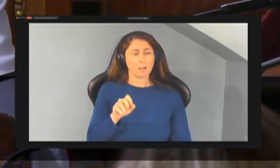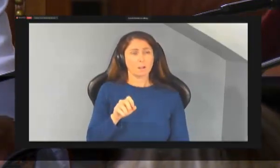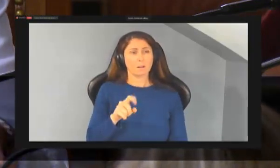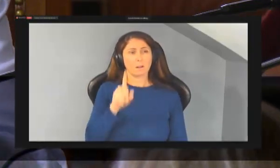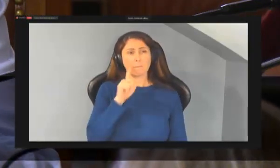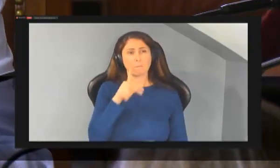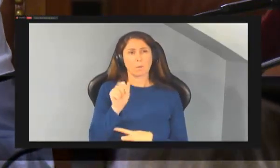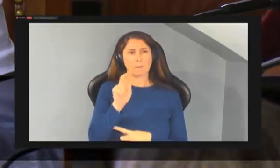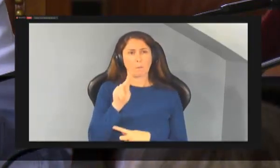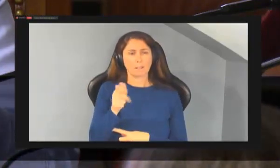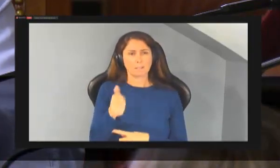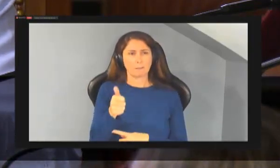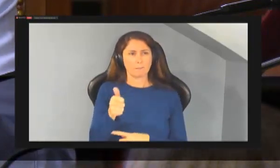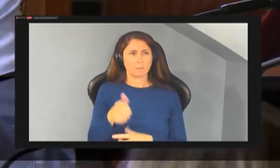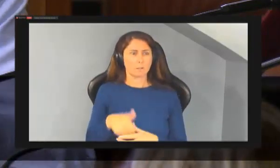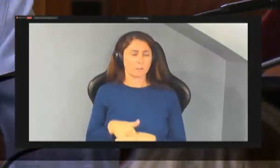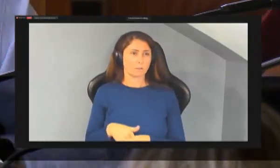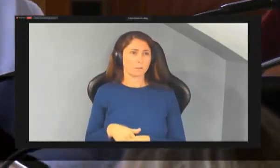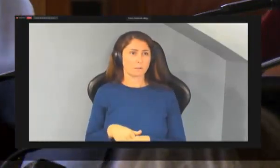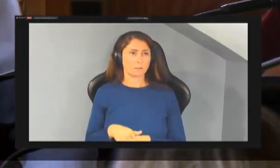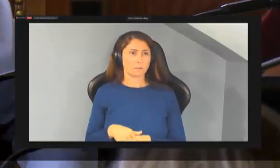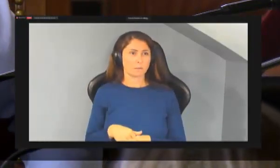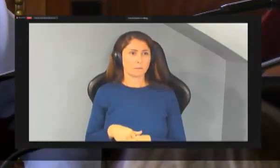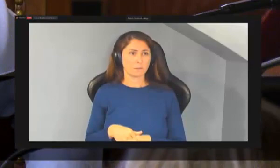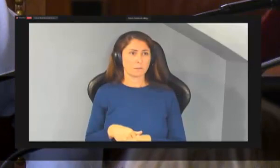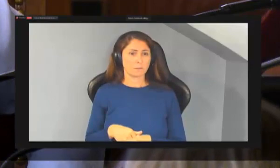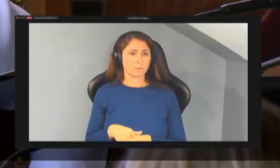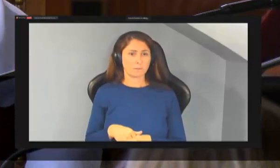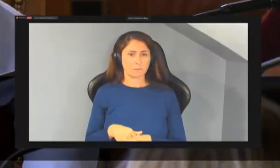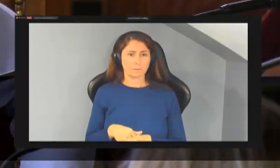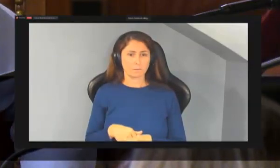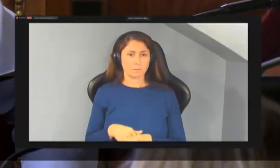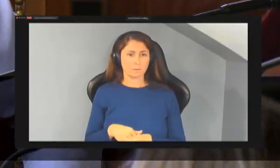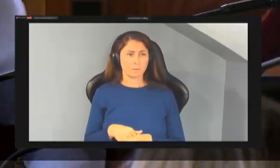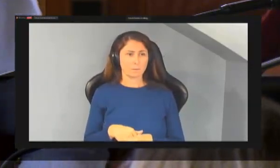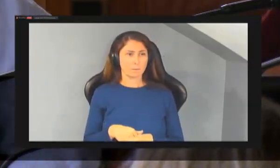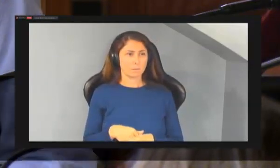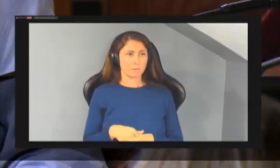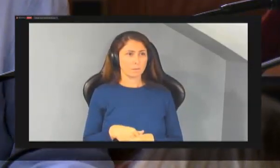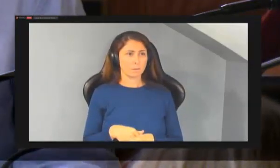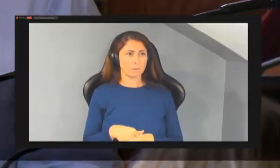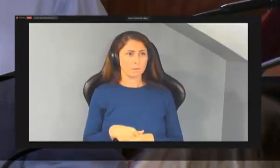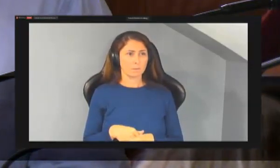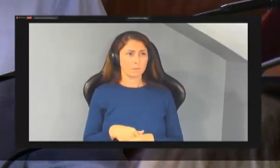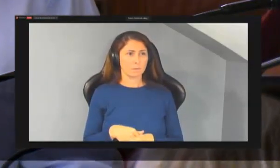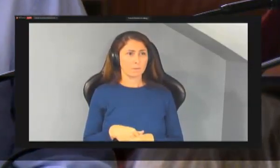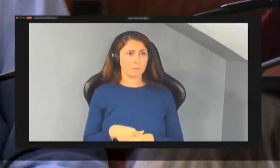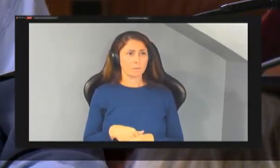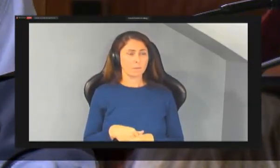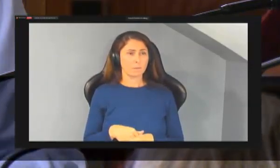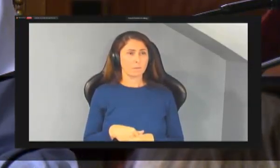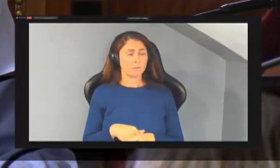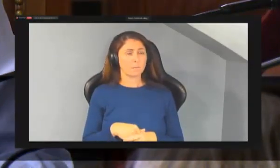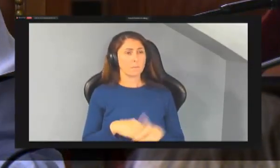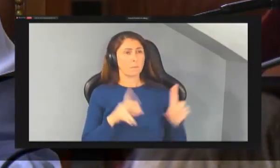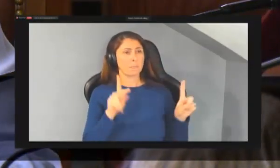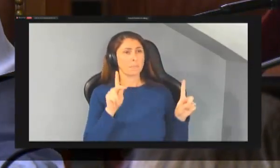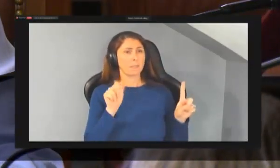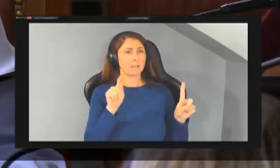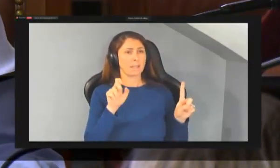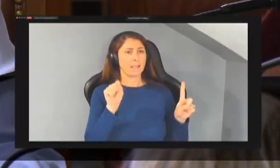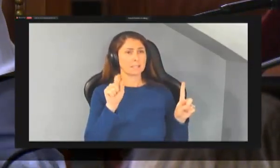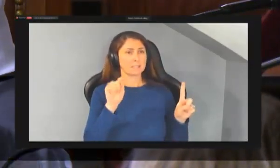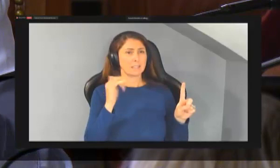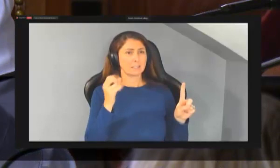itself. Square acre? And Kate St. John, who is a